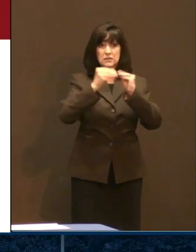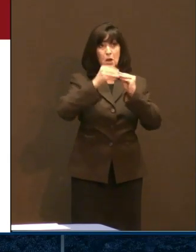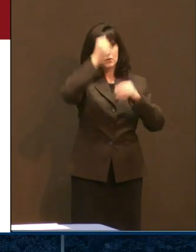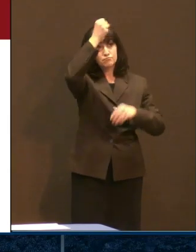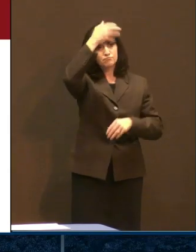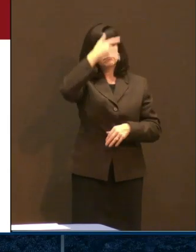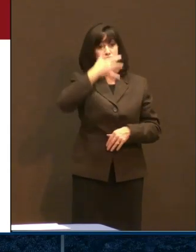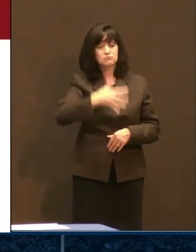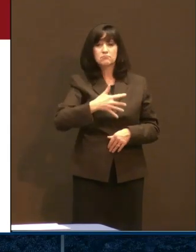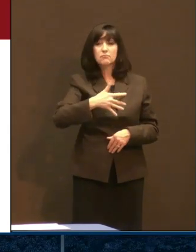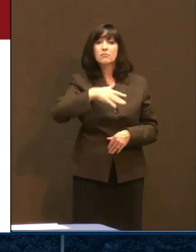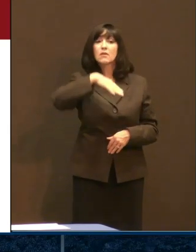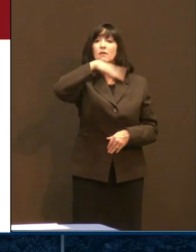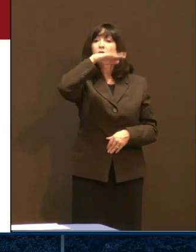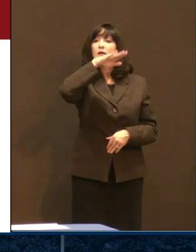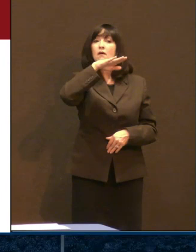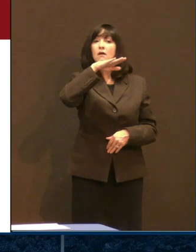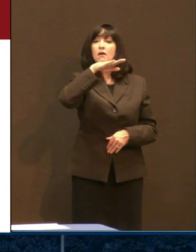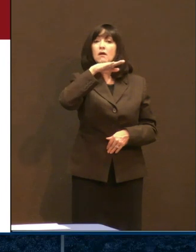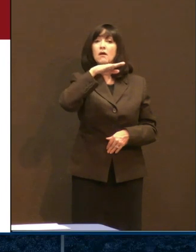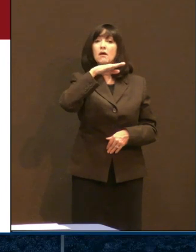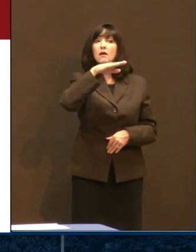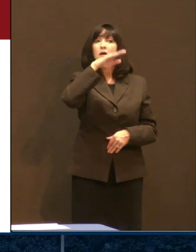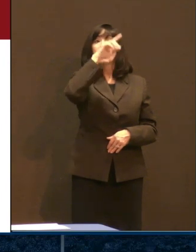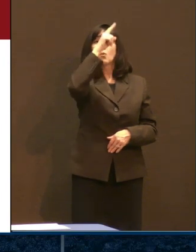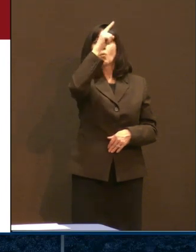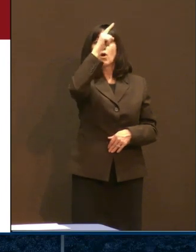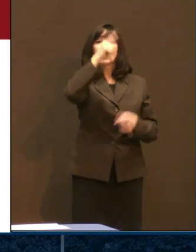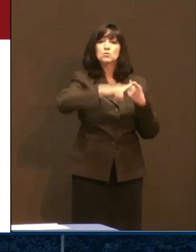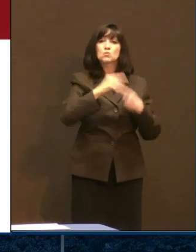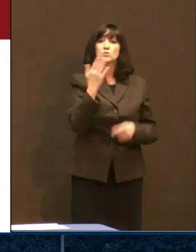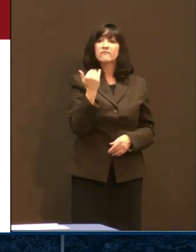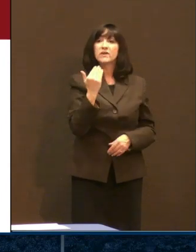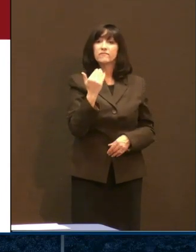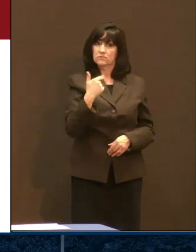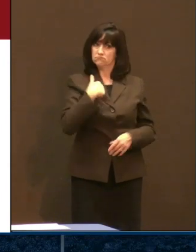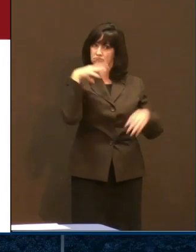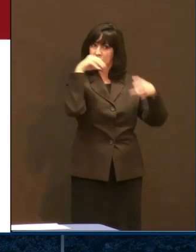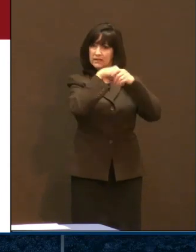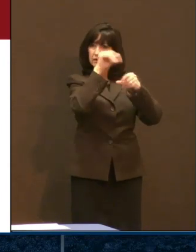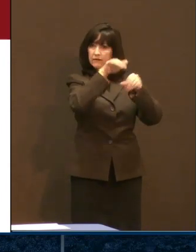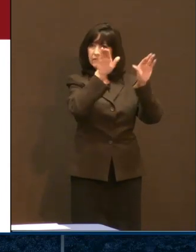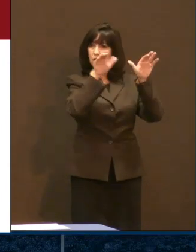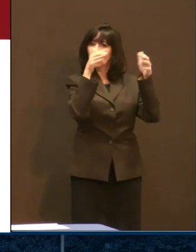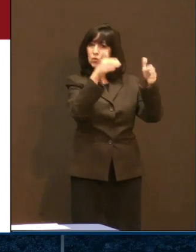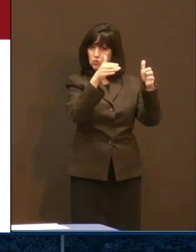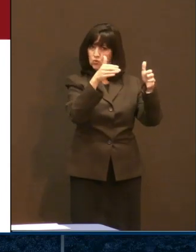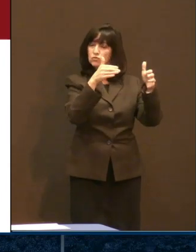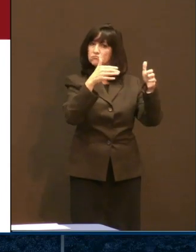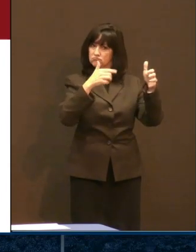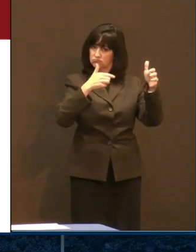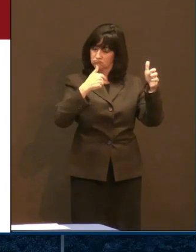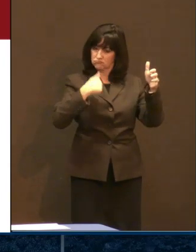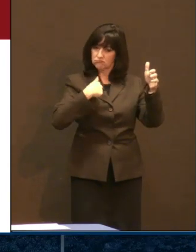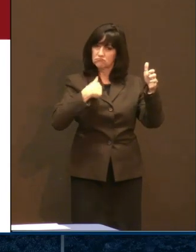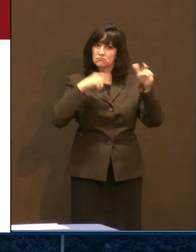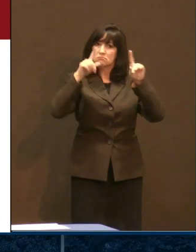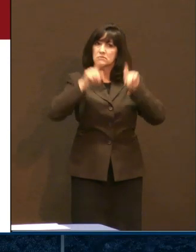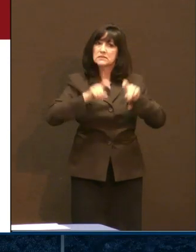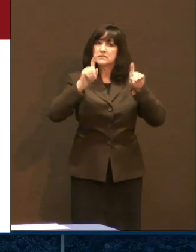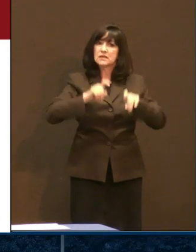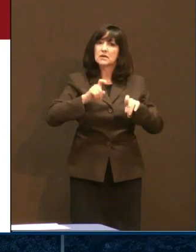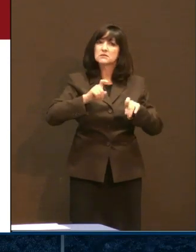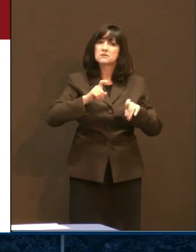news for us, and I really want to thank the hospitals for, over the past 2 months, having these